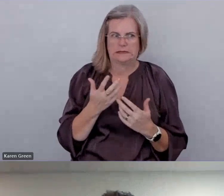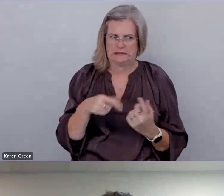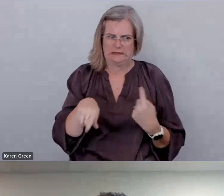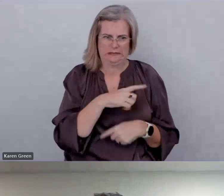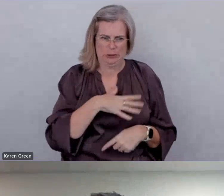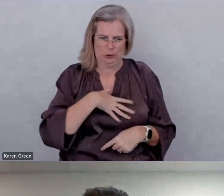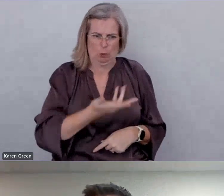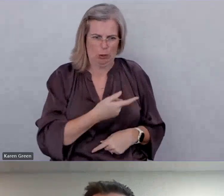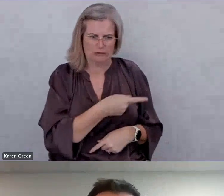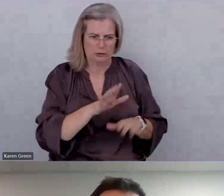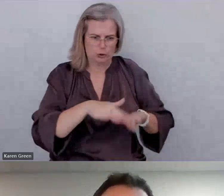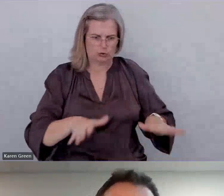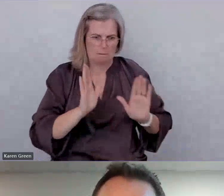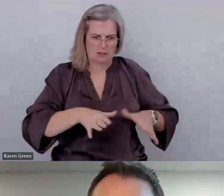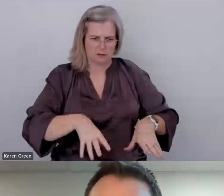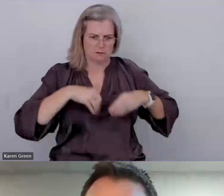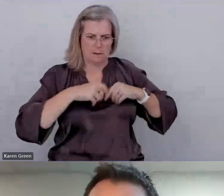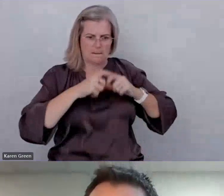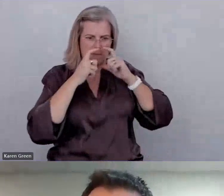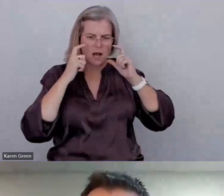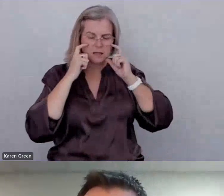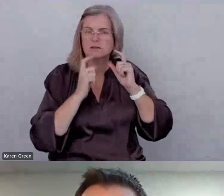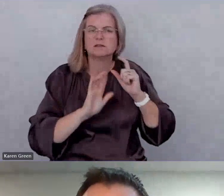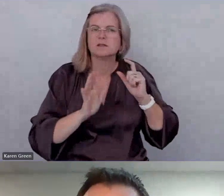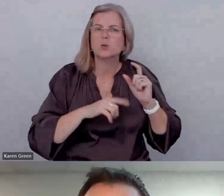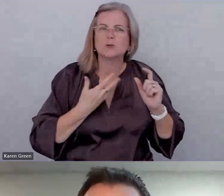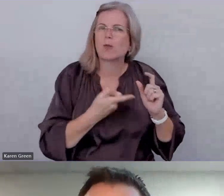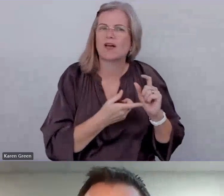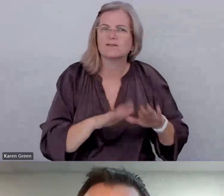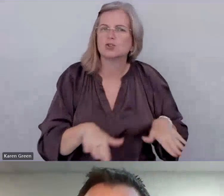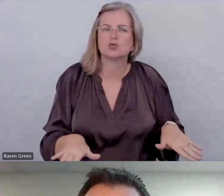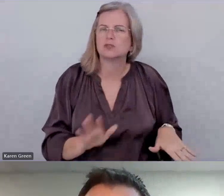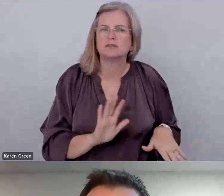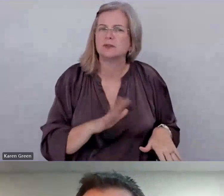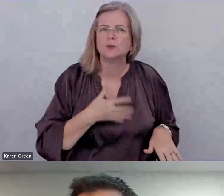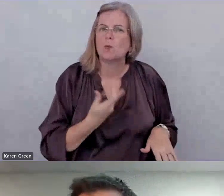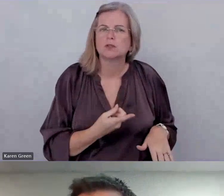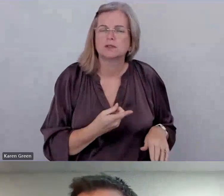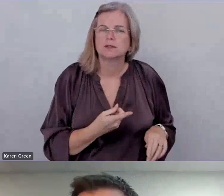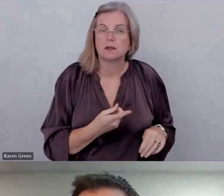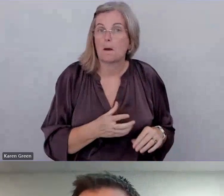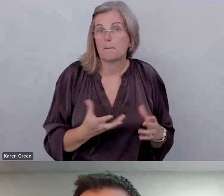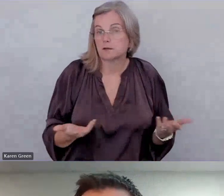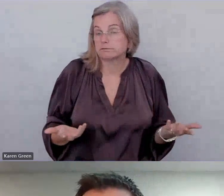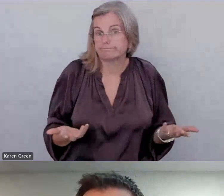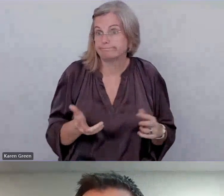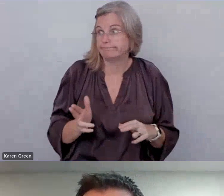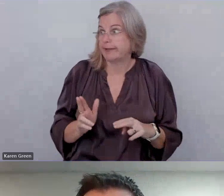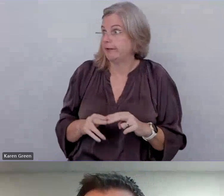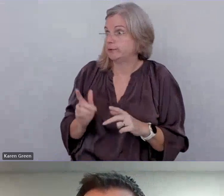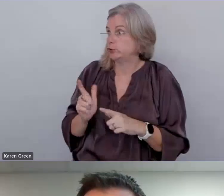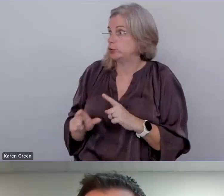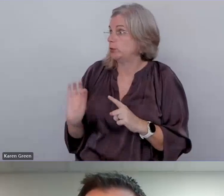school. It's not something we'd want for our kids. But in the absence of anything else, perhaps